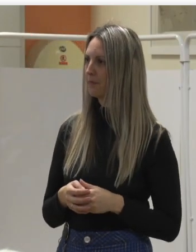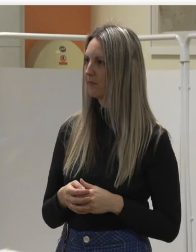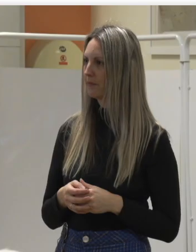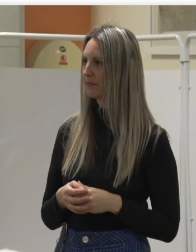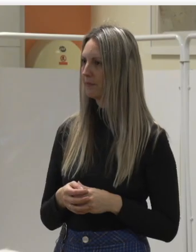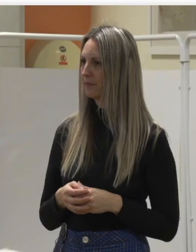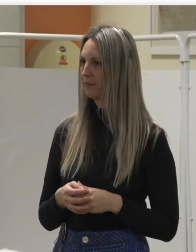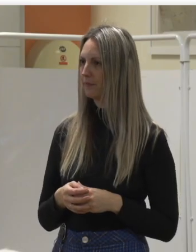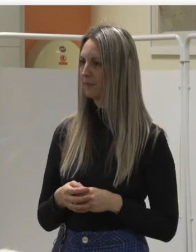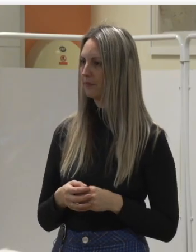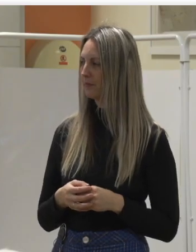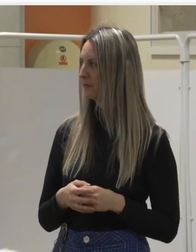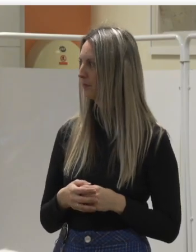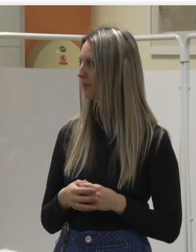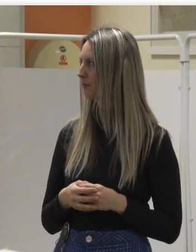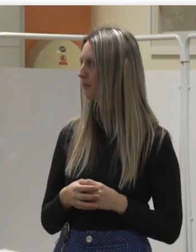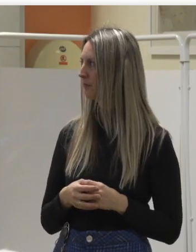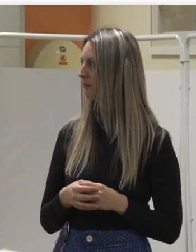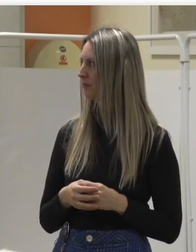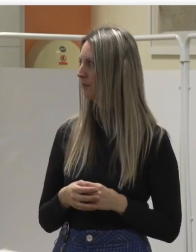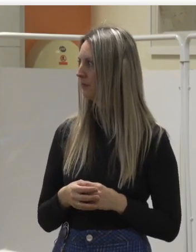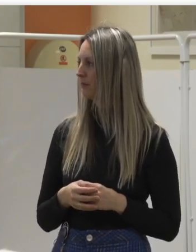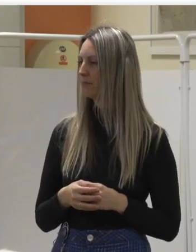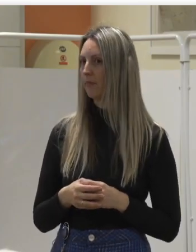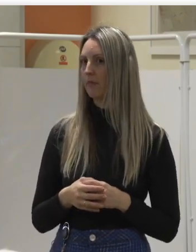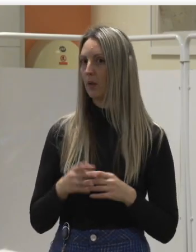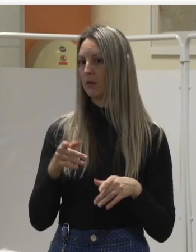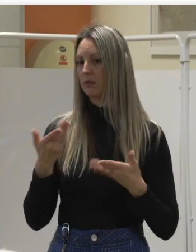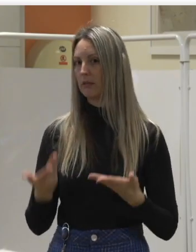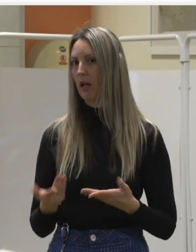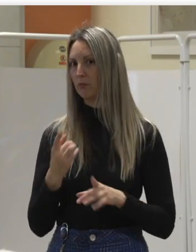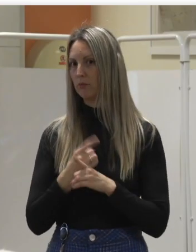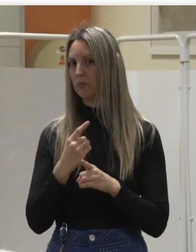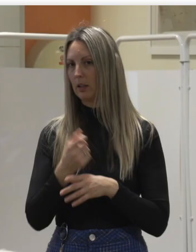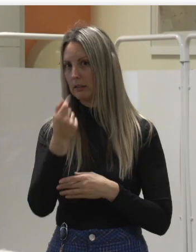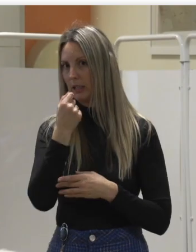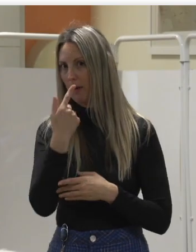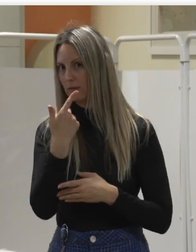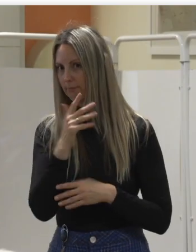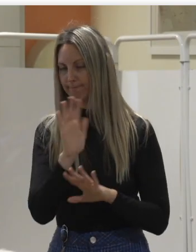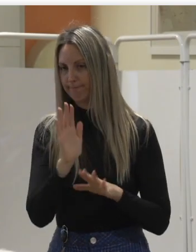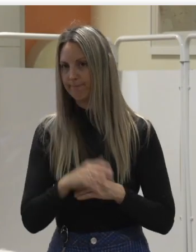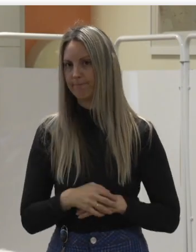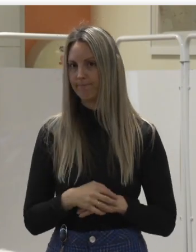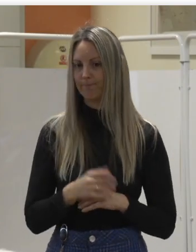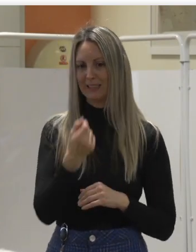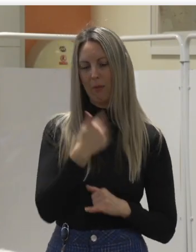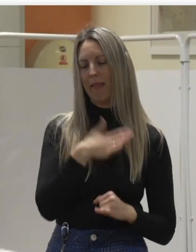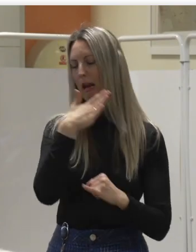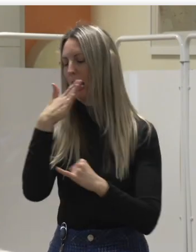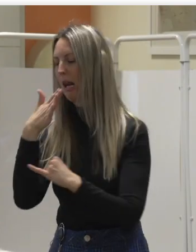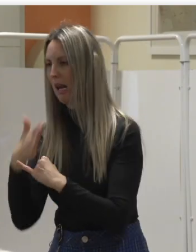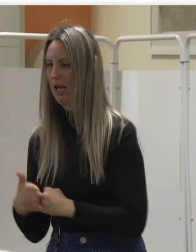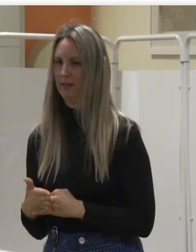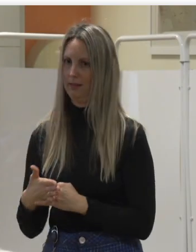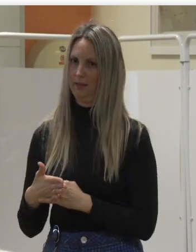very essential. I'm not going to talk about the tablets because tablets are the last resort, and I don't think they are